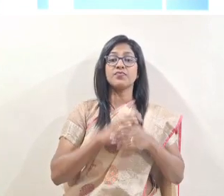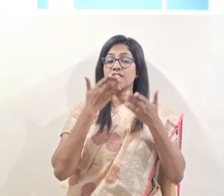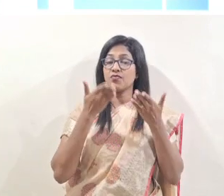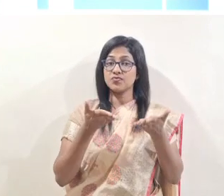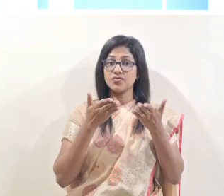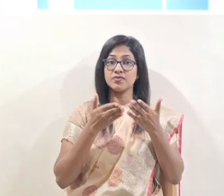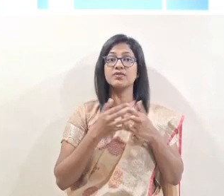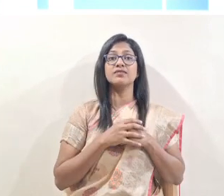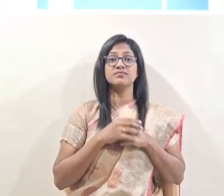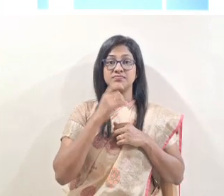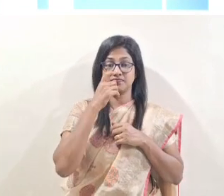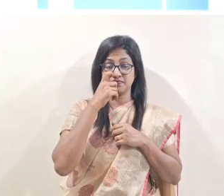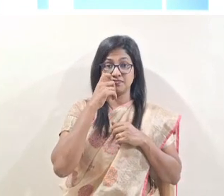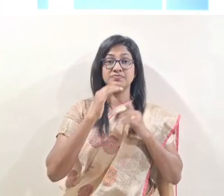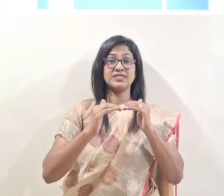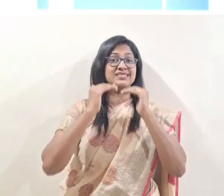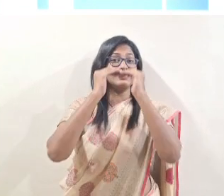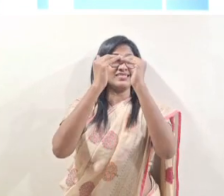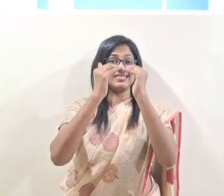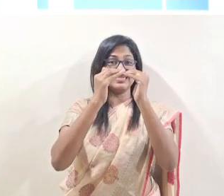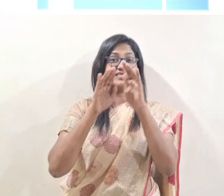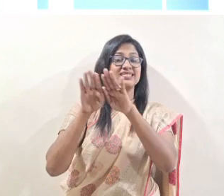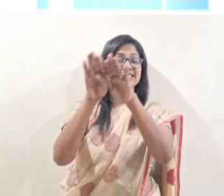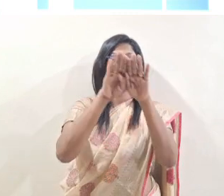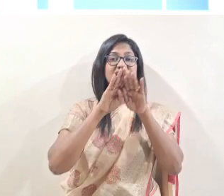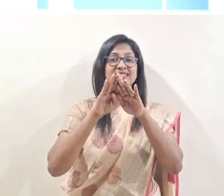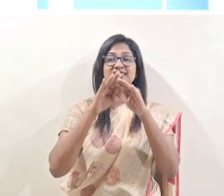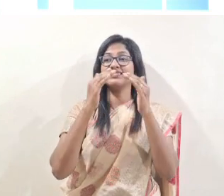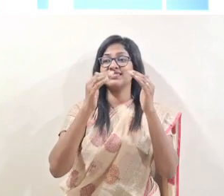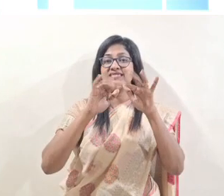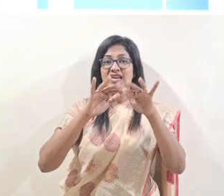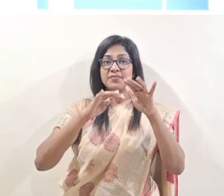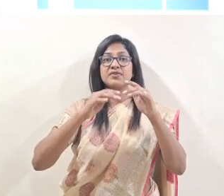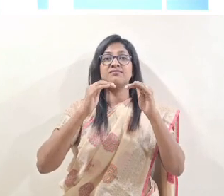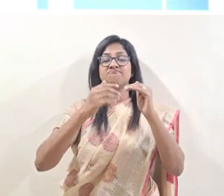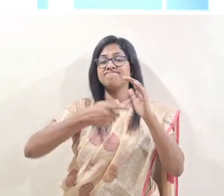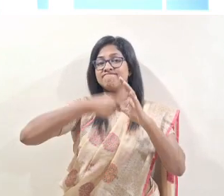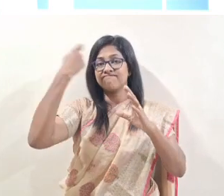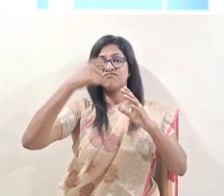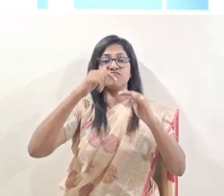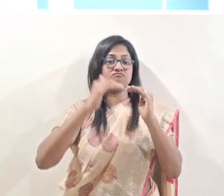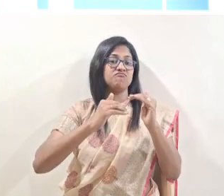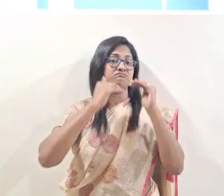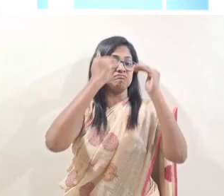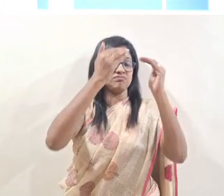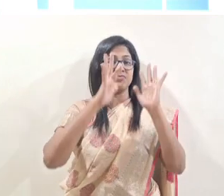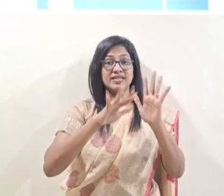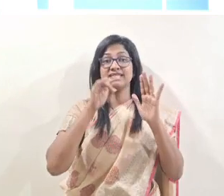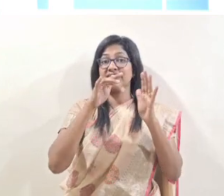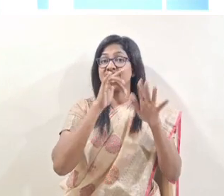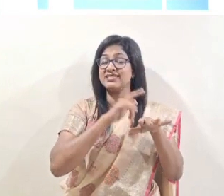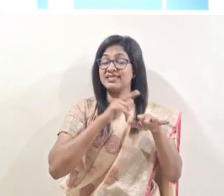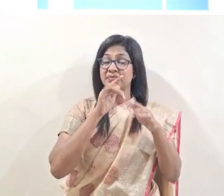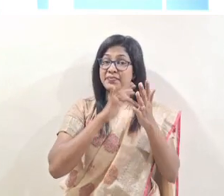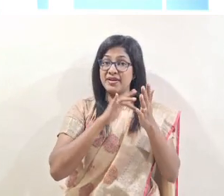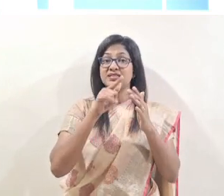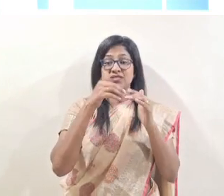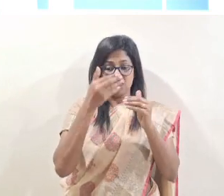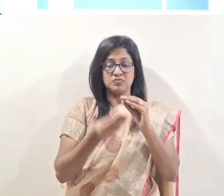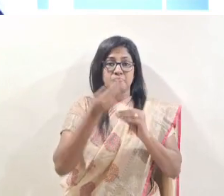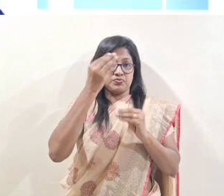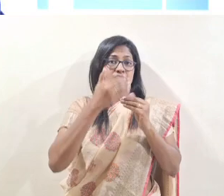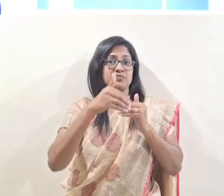today, the standards in cybersecurity is also evolving. So this is an area which is upcoming